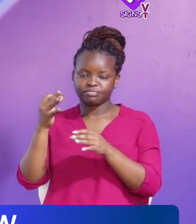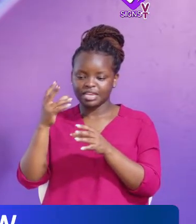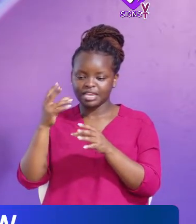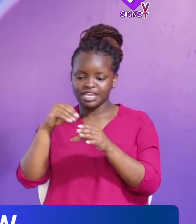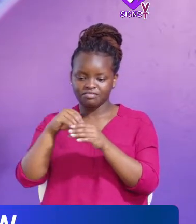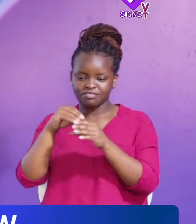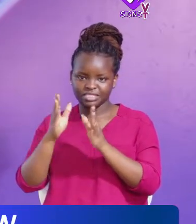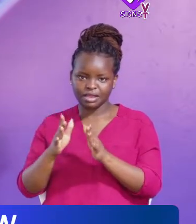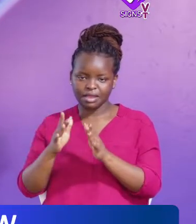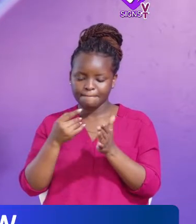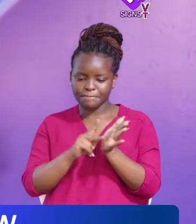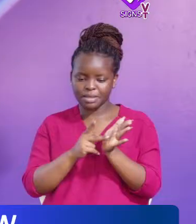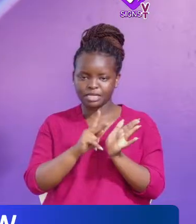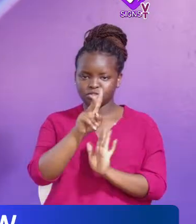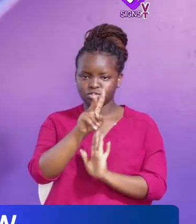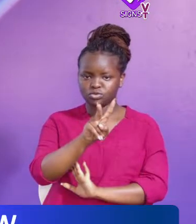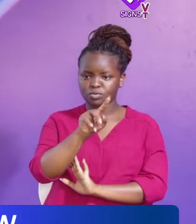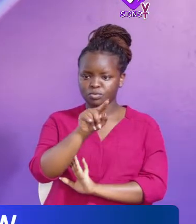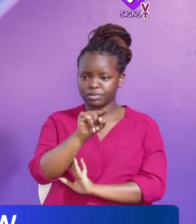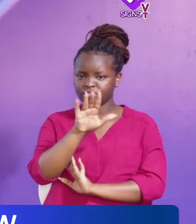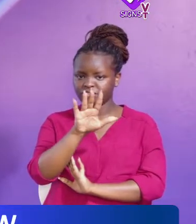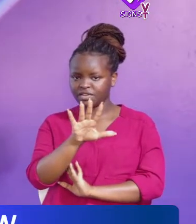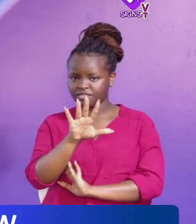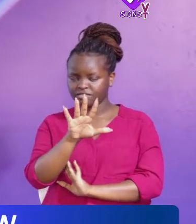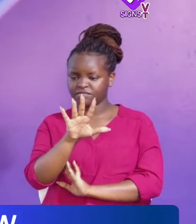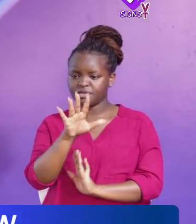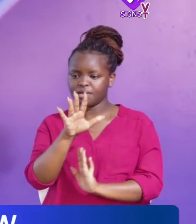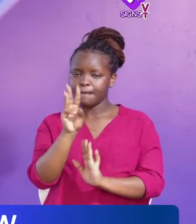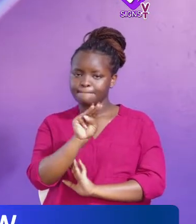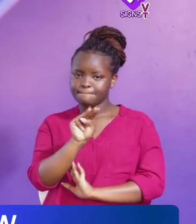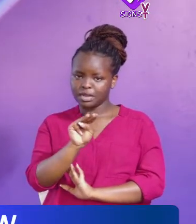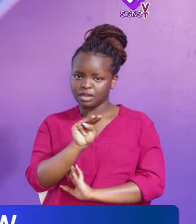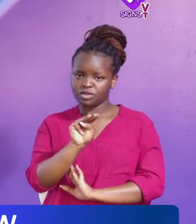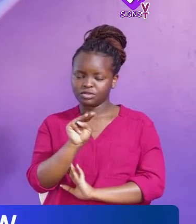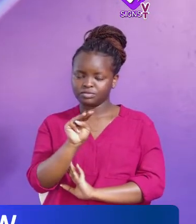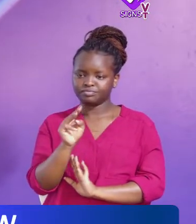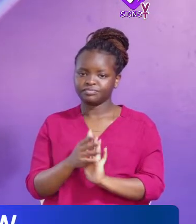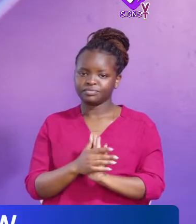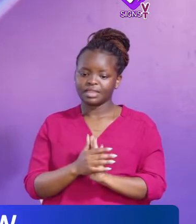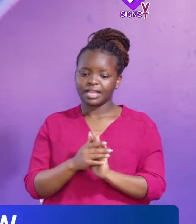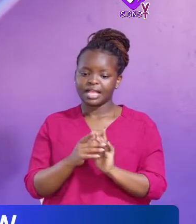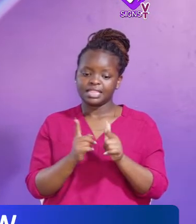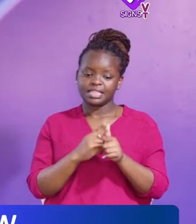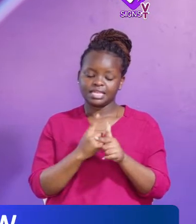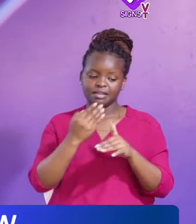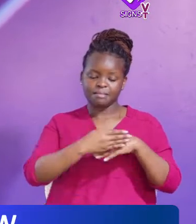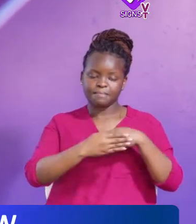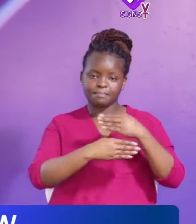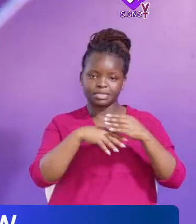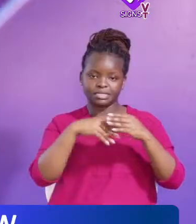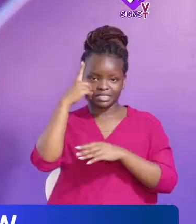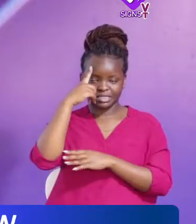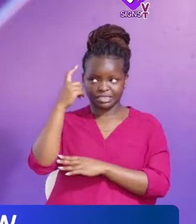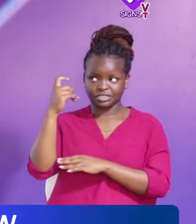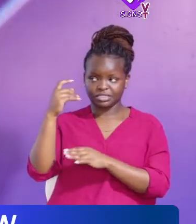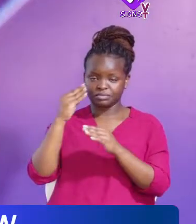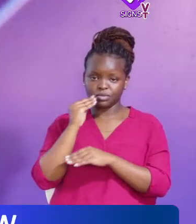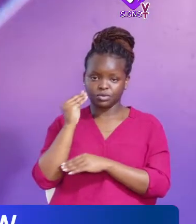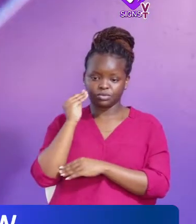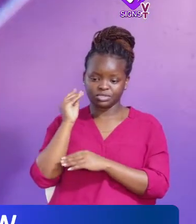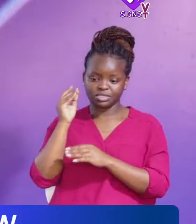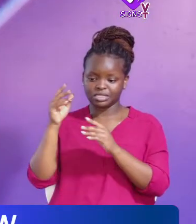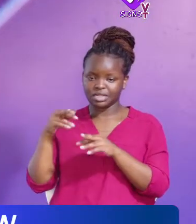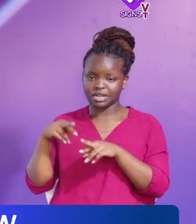at least 2.5 million for 8-acre plots and built their dream homes on the land in Ruiru,